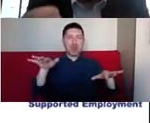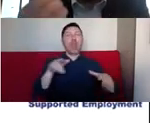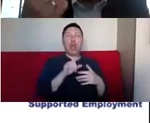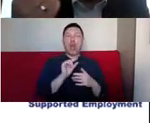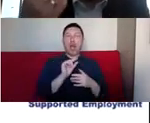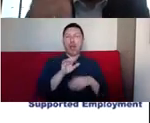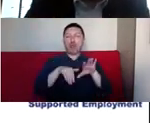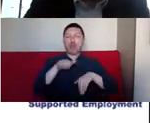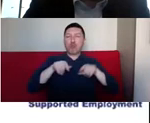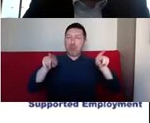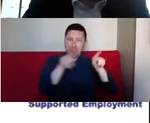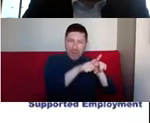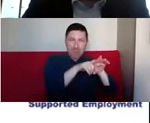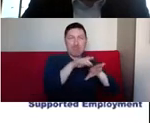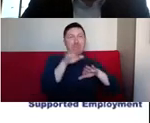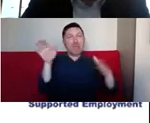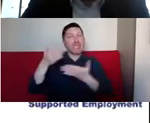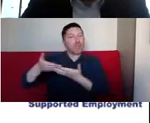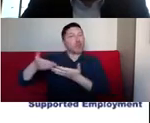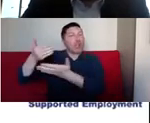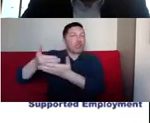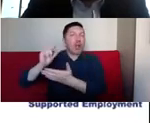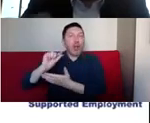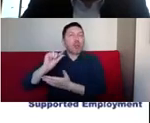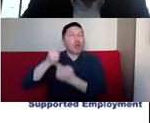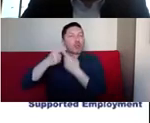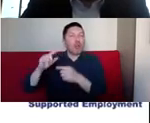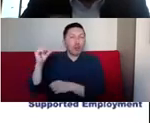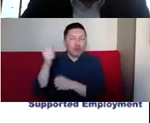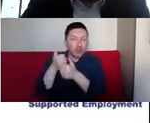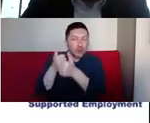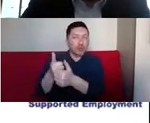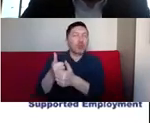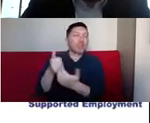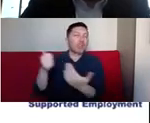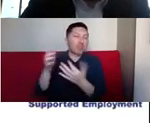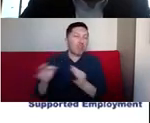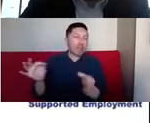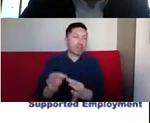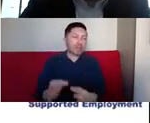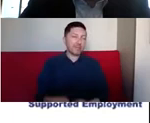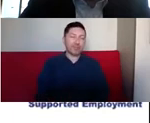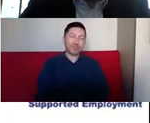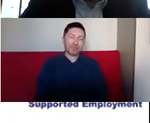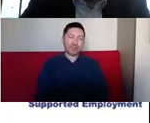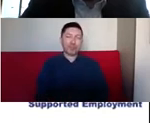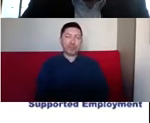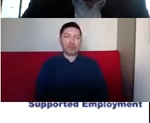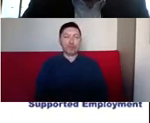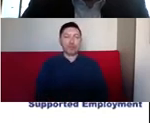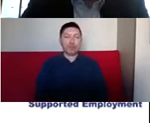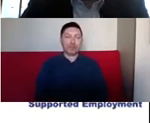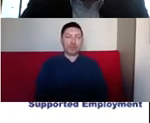are key elements of the vision. However, the implementation of the model is very different in each country as we are facing a